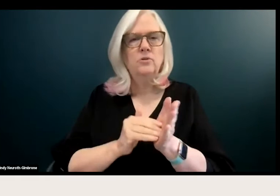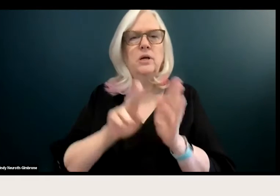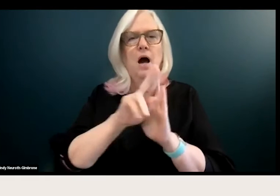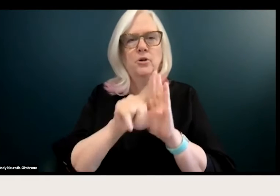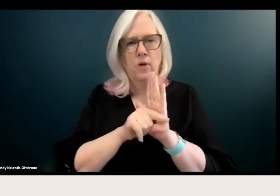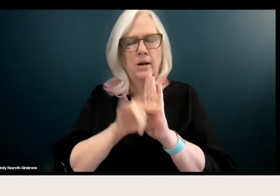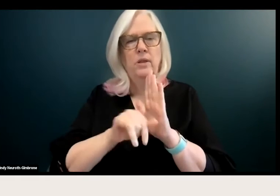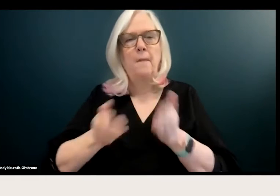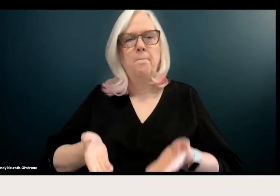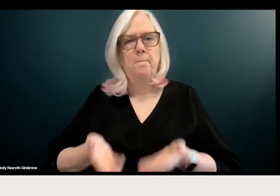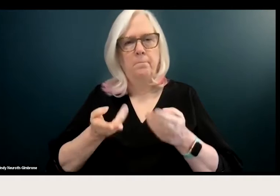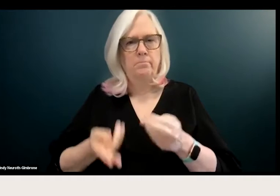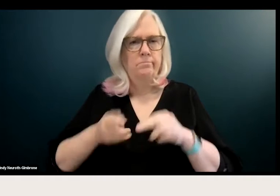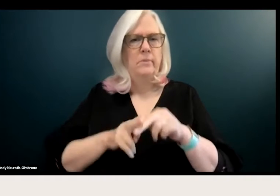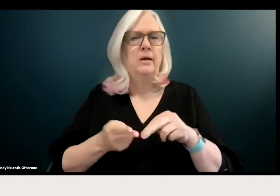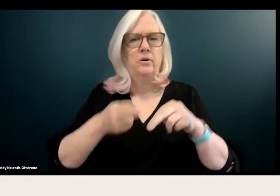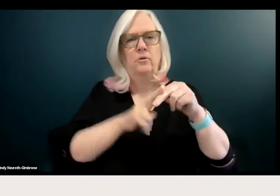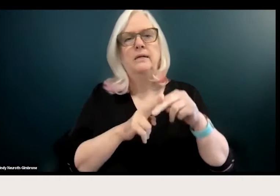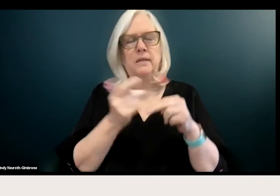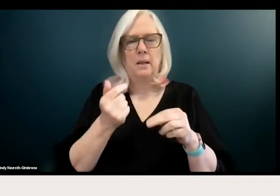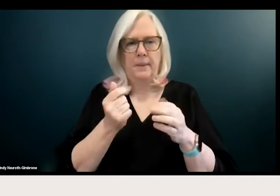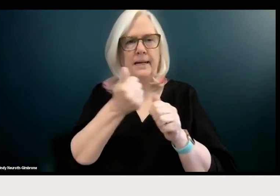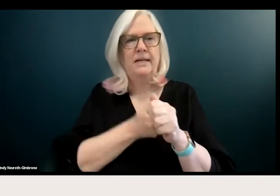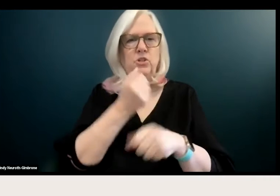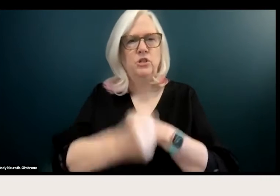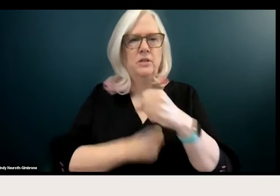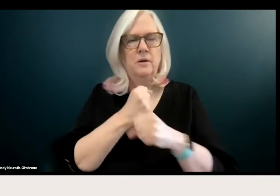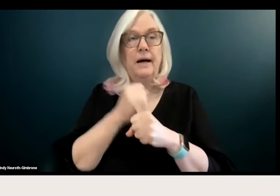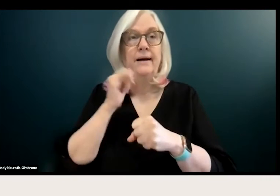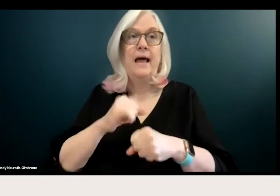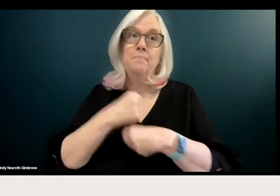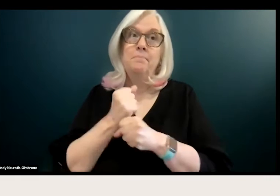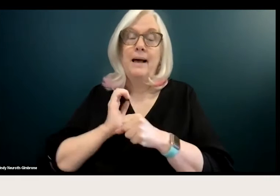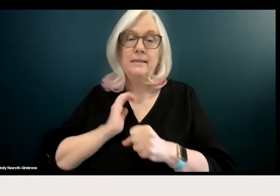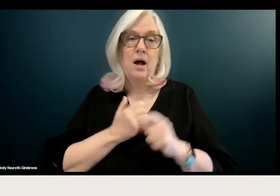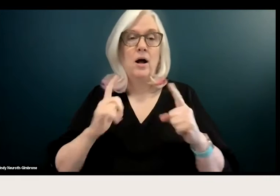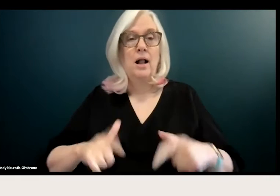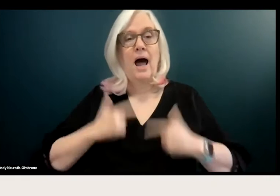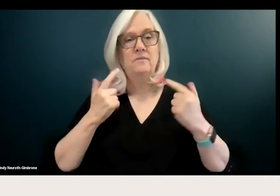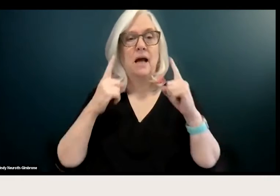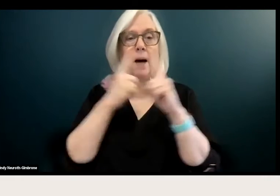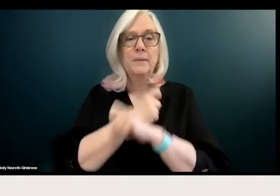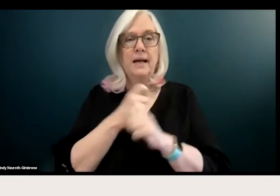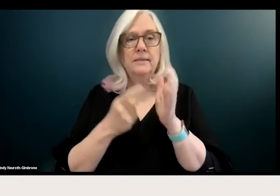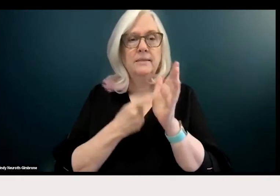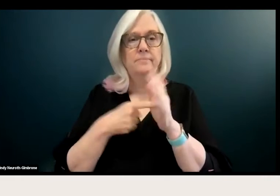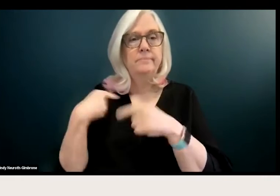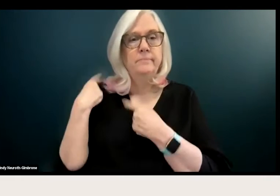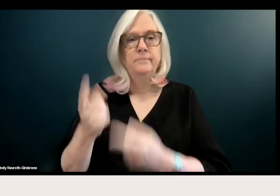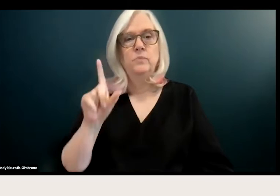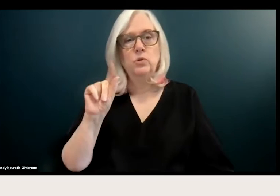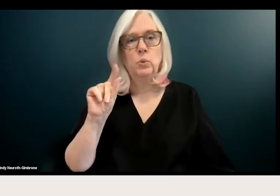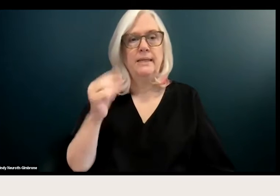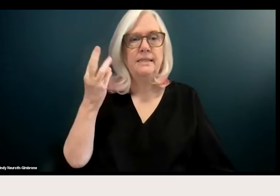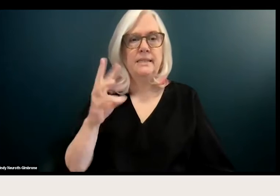bumps up each year, which makes our lives complicated sometimes. No, of course. Since 2016, the